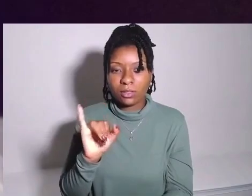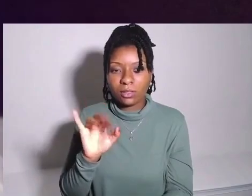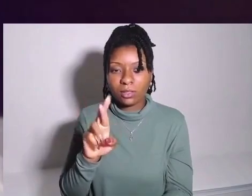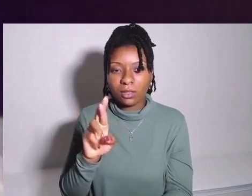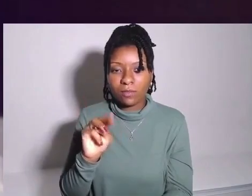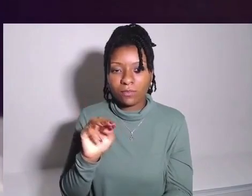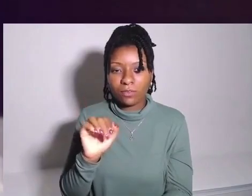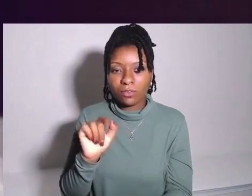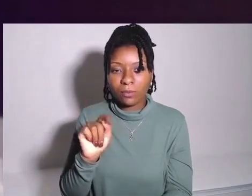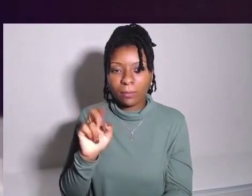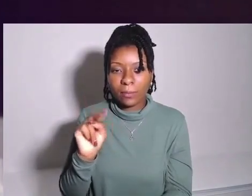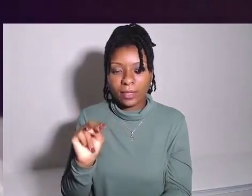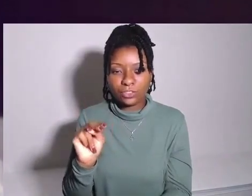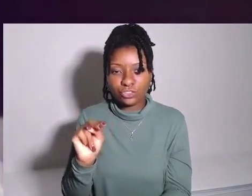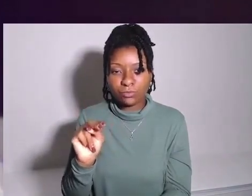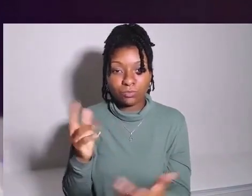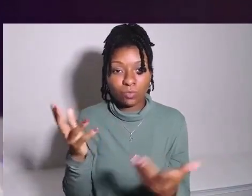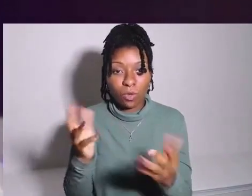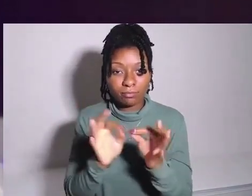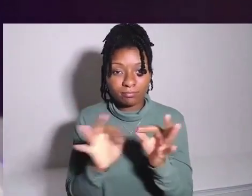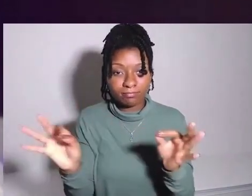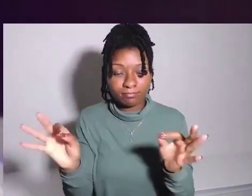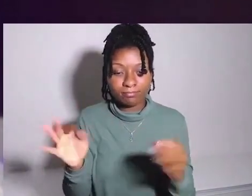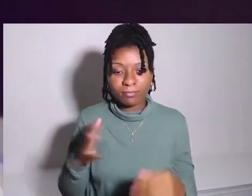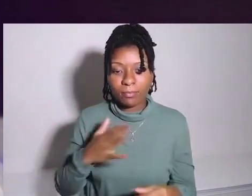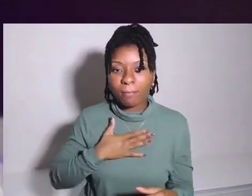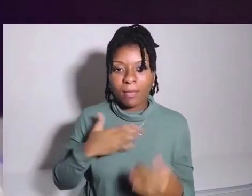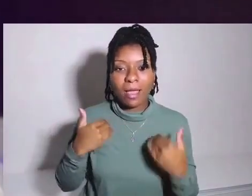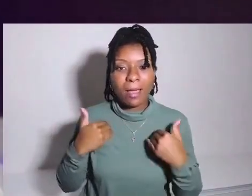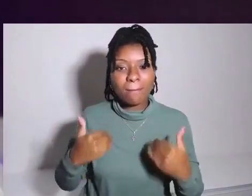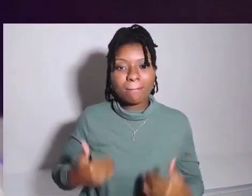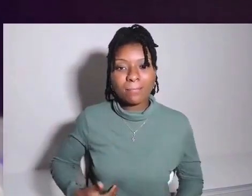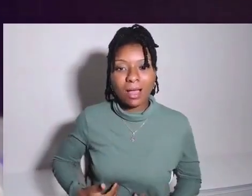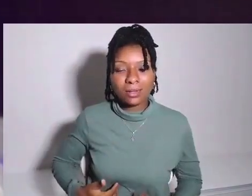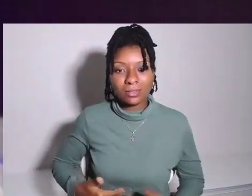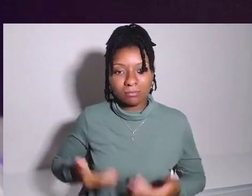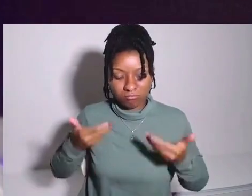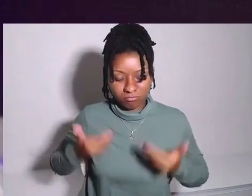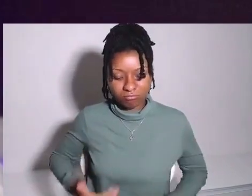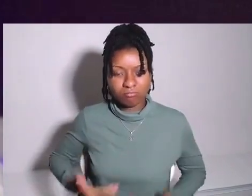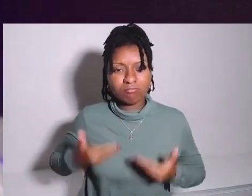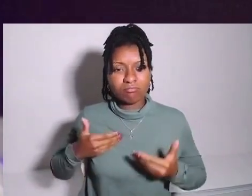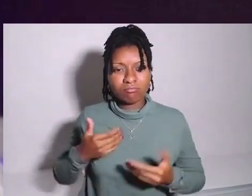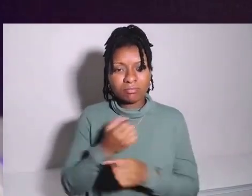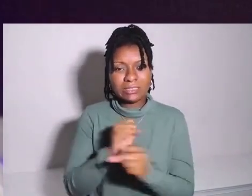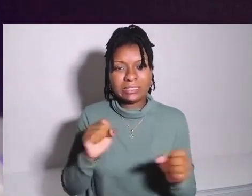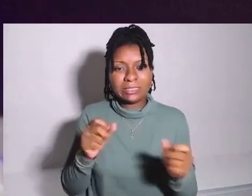My body is my sanctuary, and I am always home.